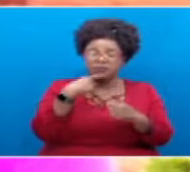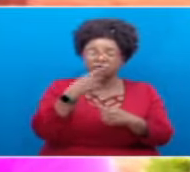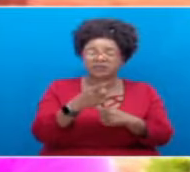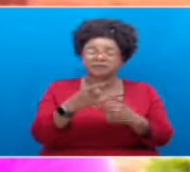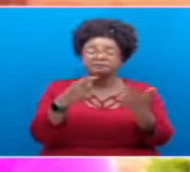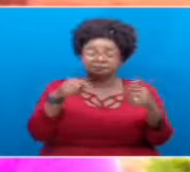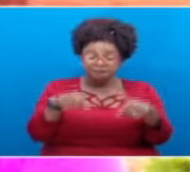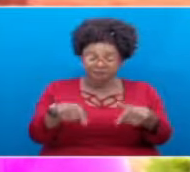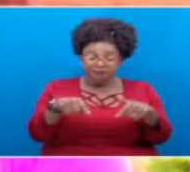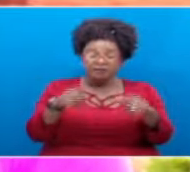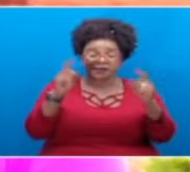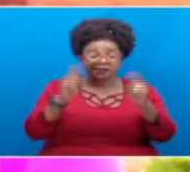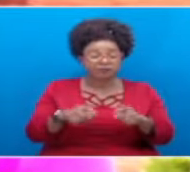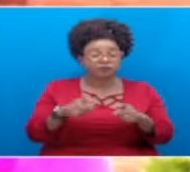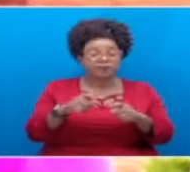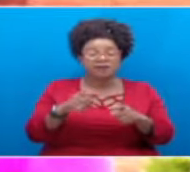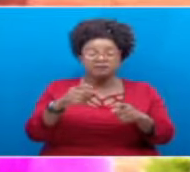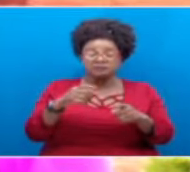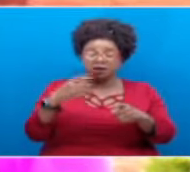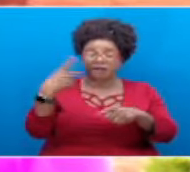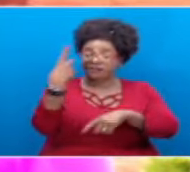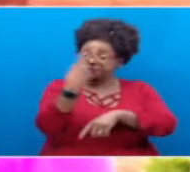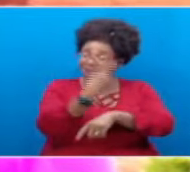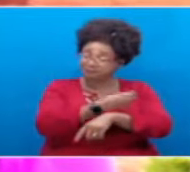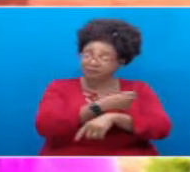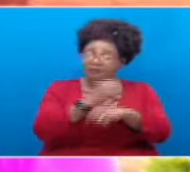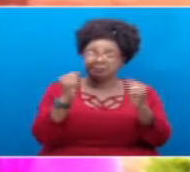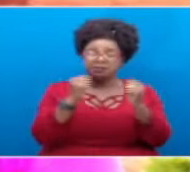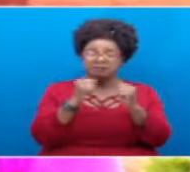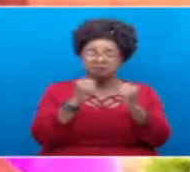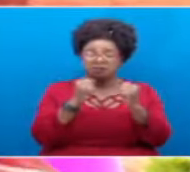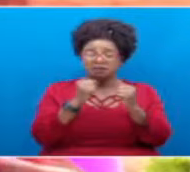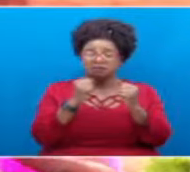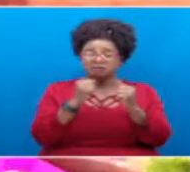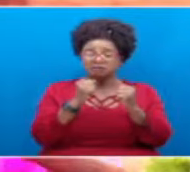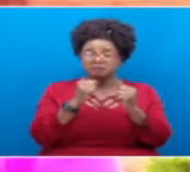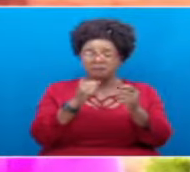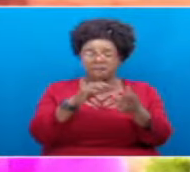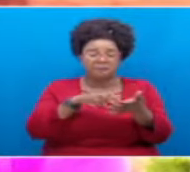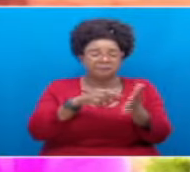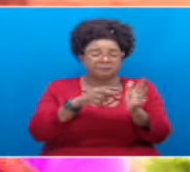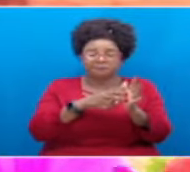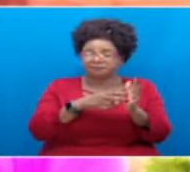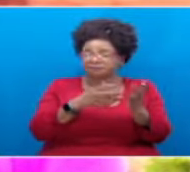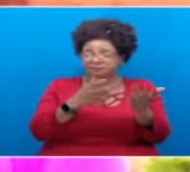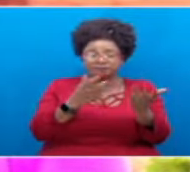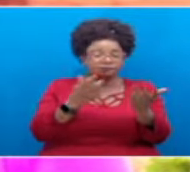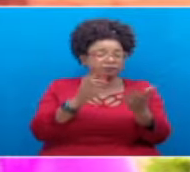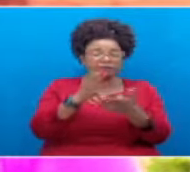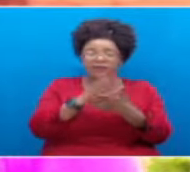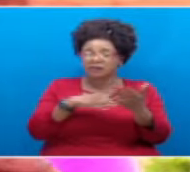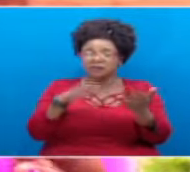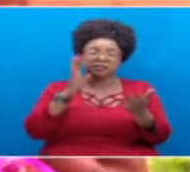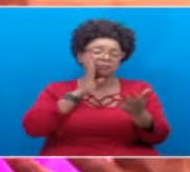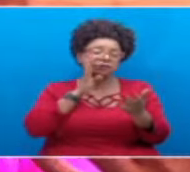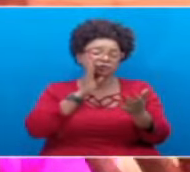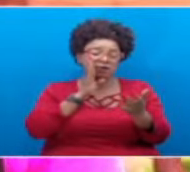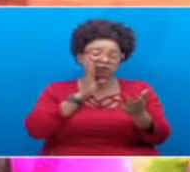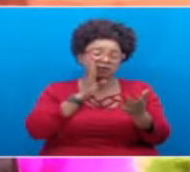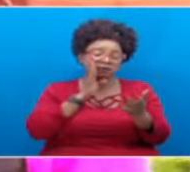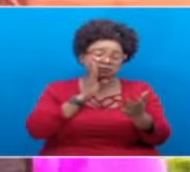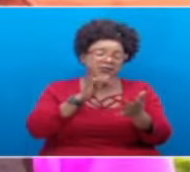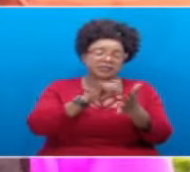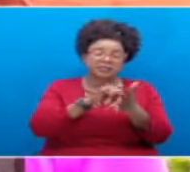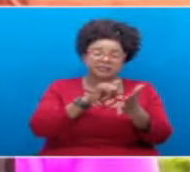today your child should be receiving the first dose of malaria vaccine. And it's like, you know, just some rumors that